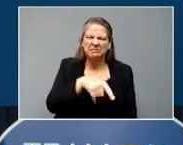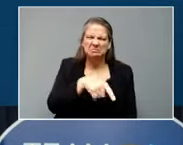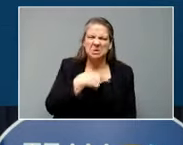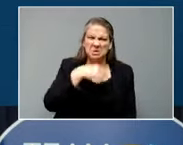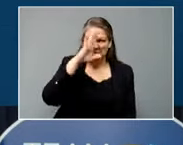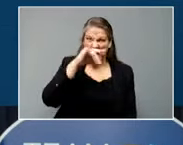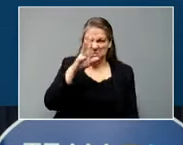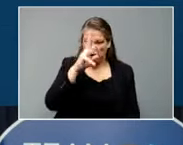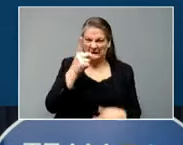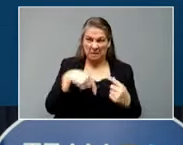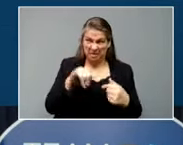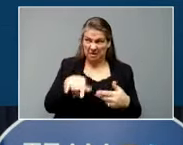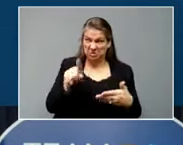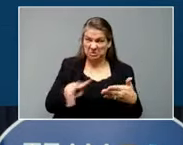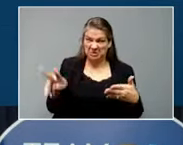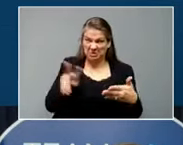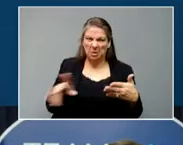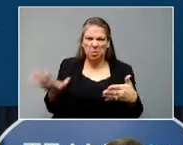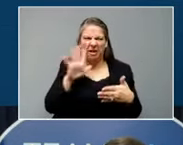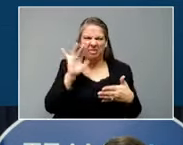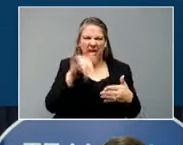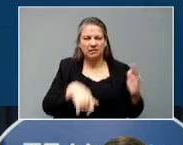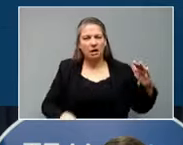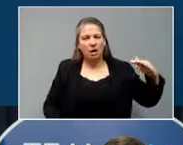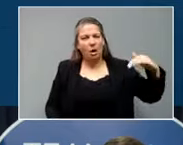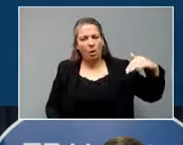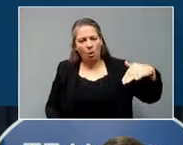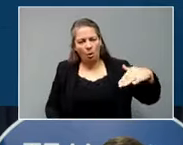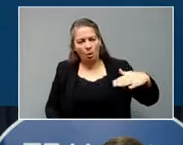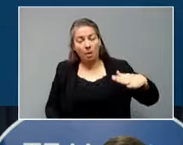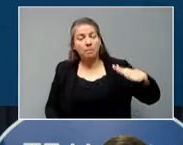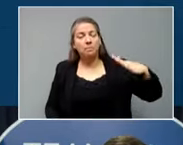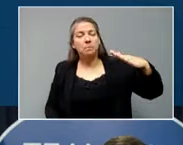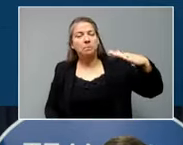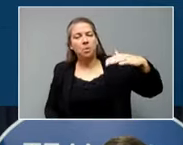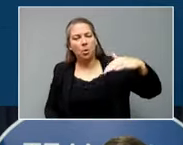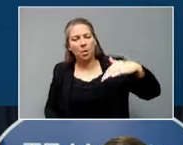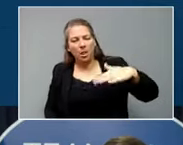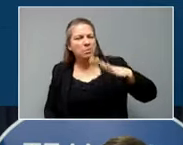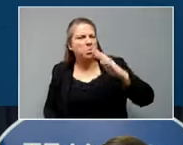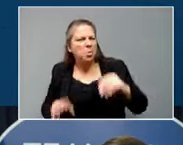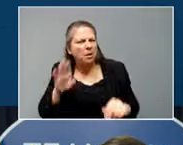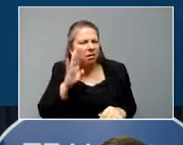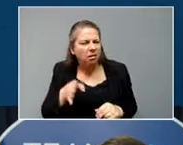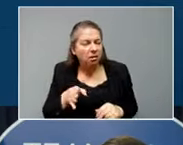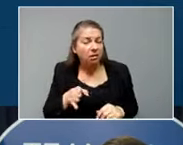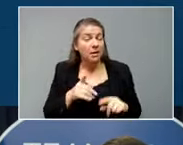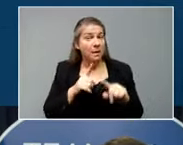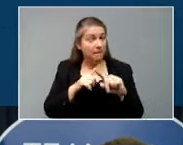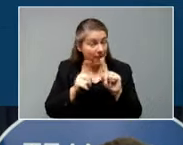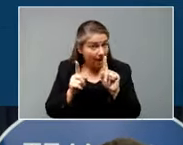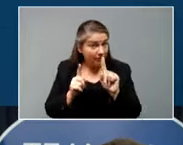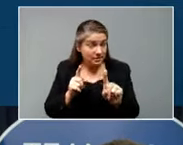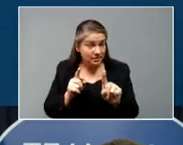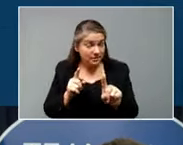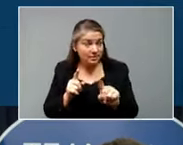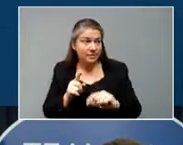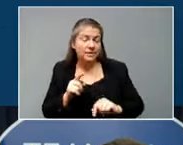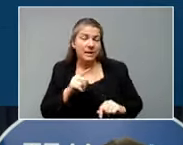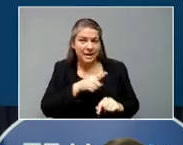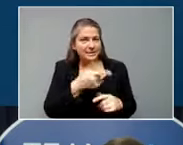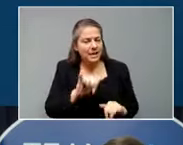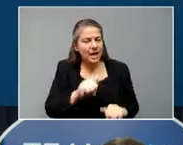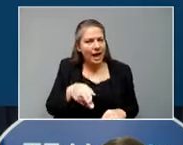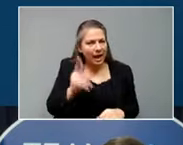Now, remember, this is still higher than many times outside of any major surge